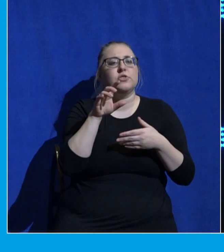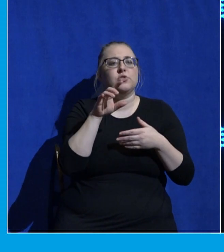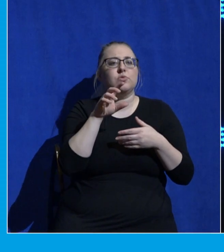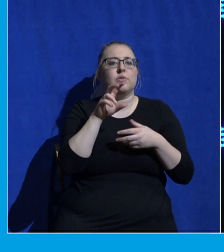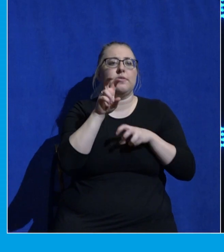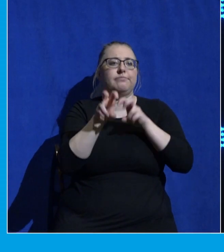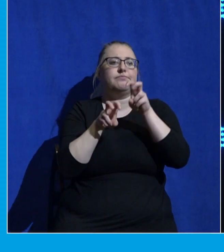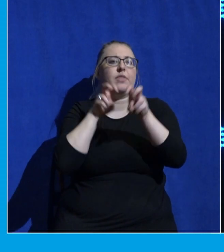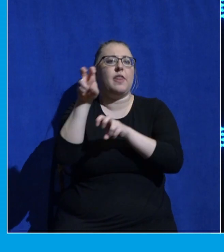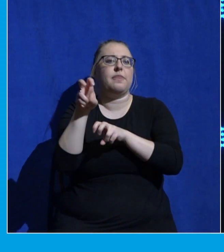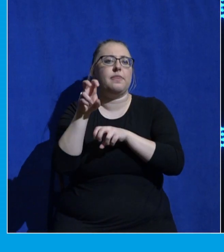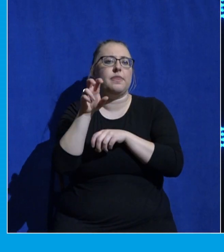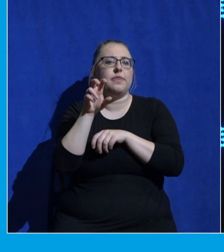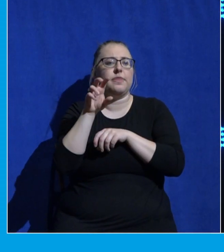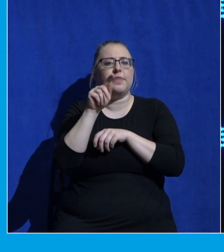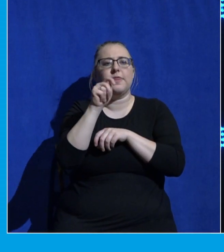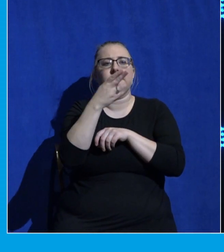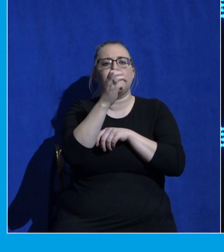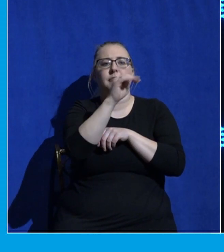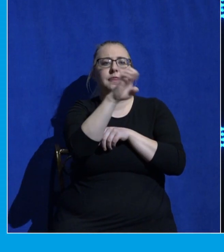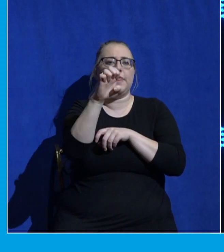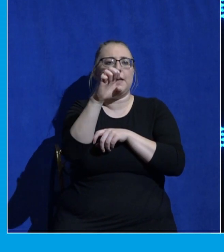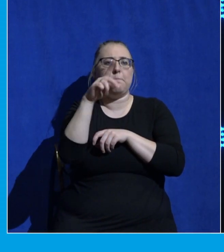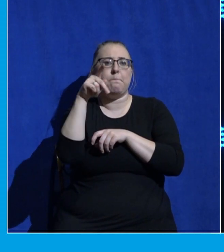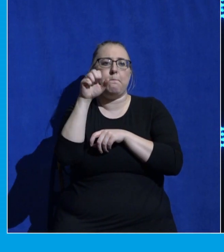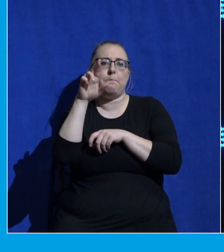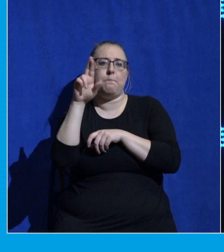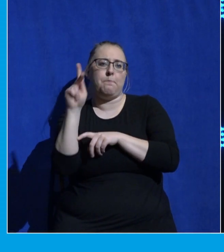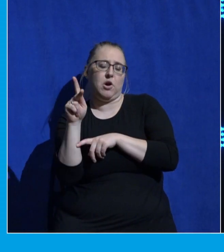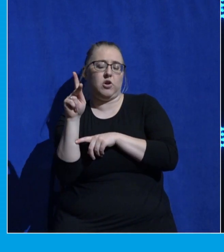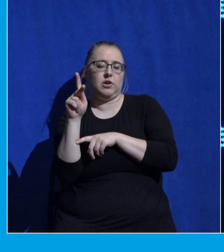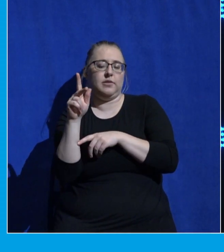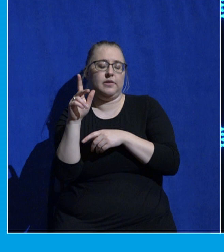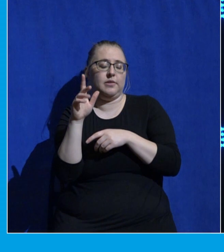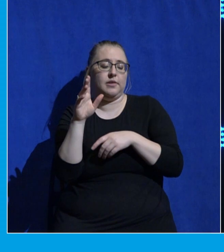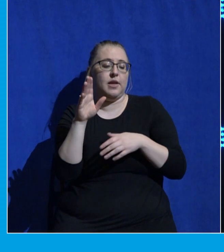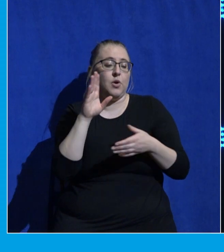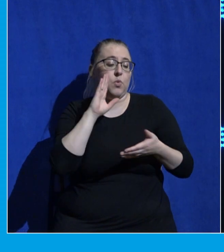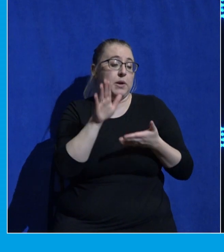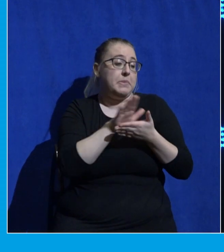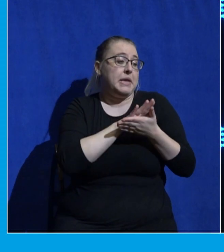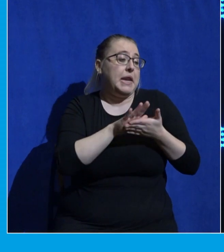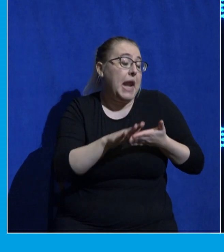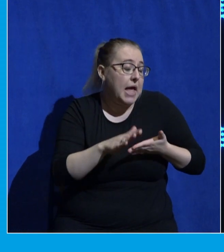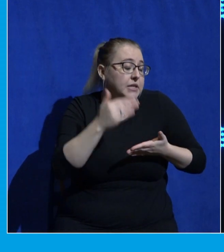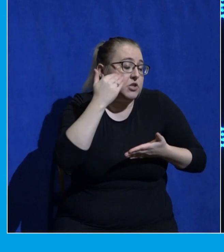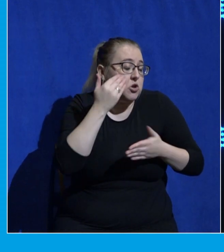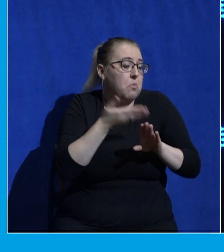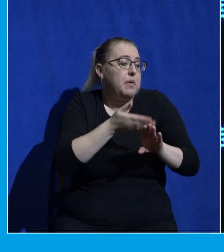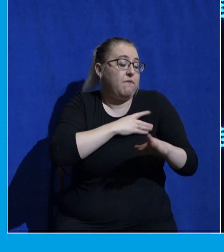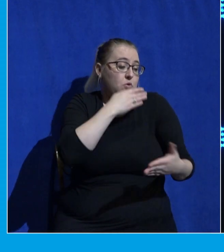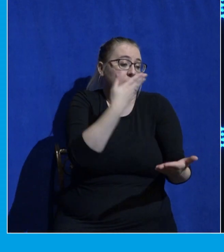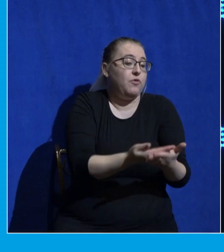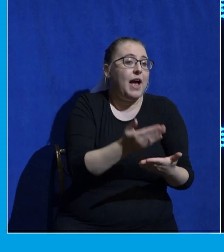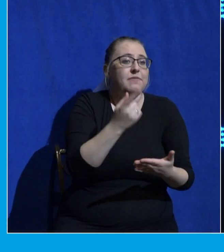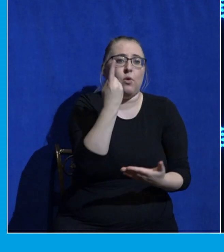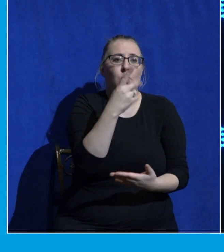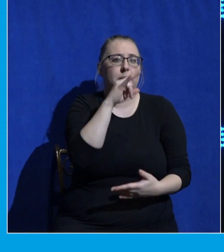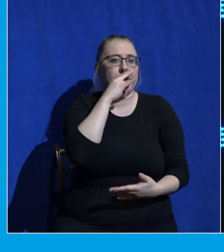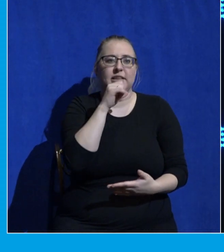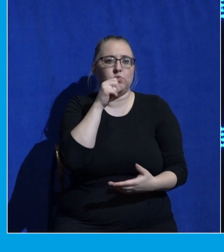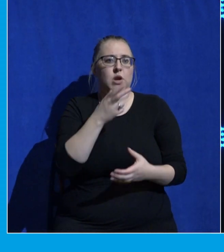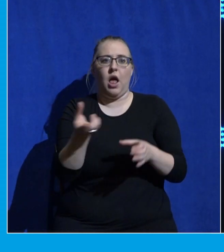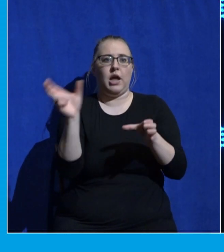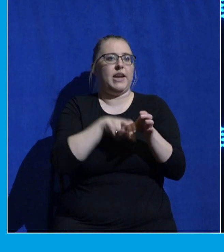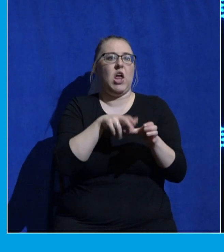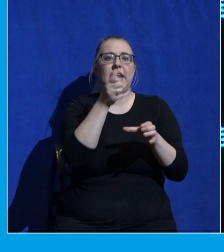got there if I knew that one of my kids would not get on anything that moved. It would have been real nice for me to know that before I paid my